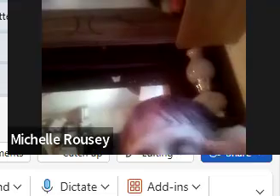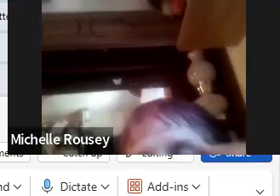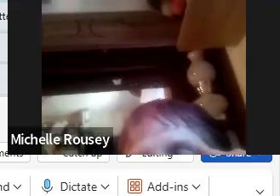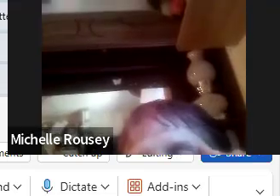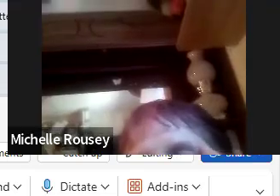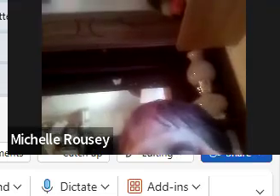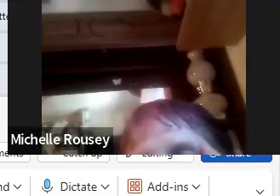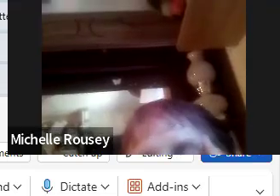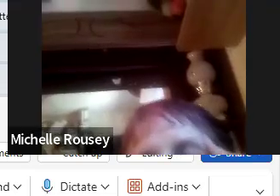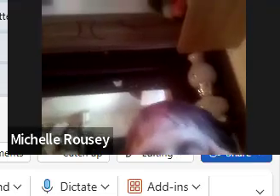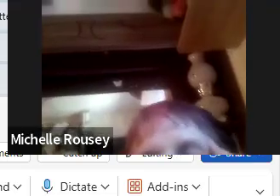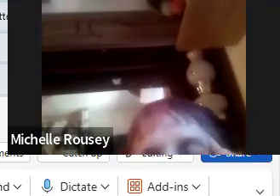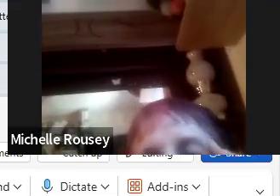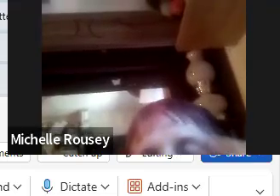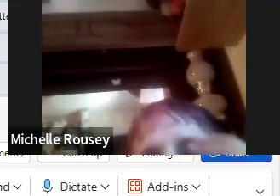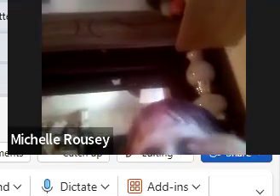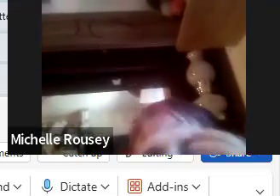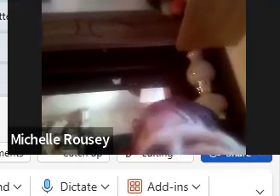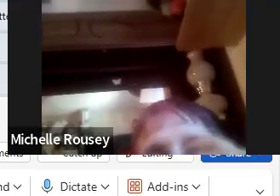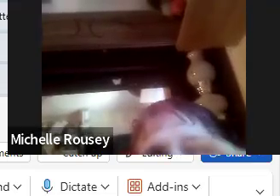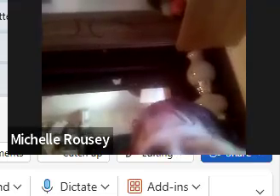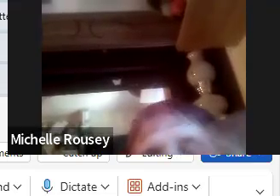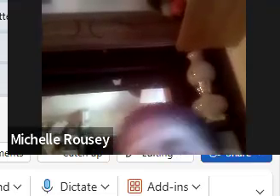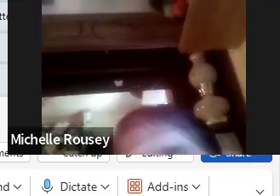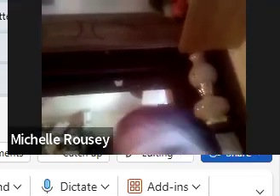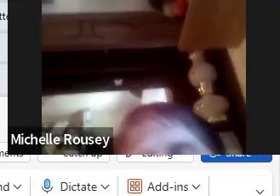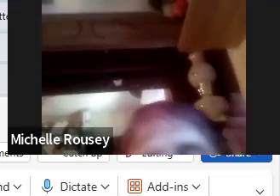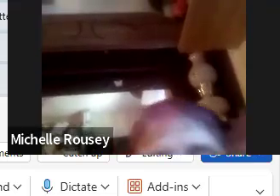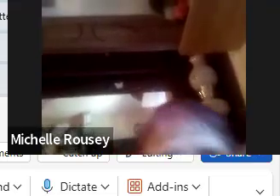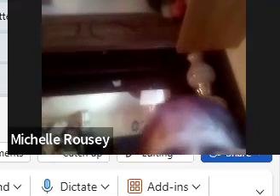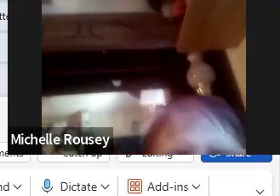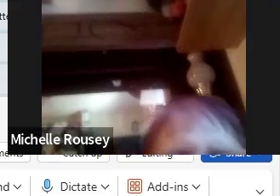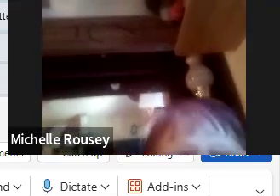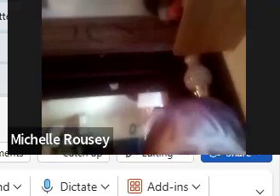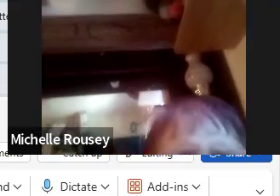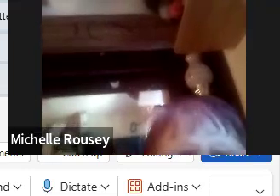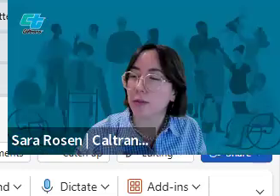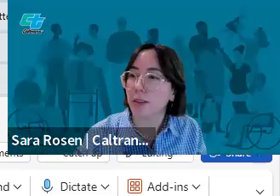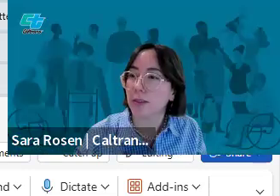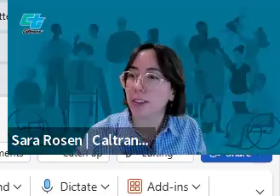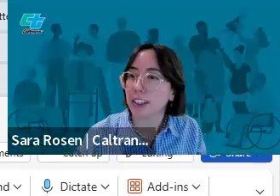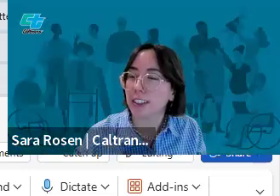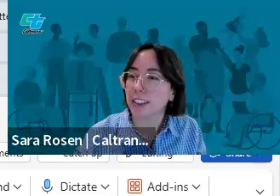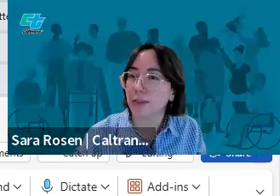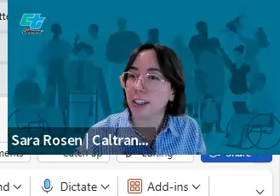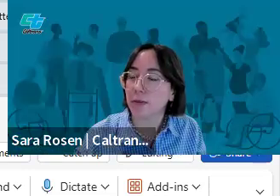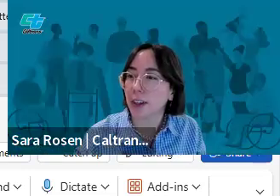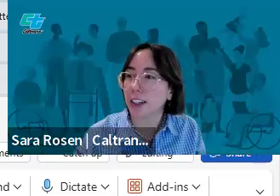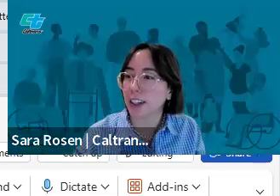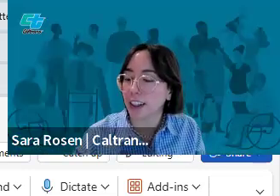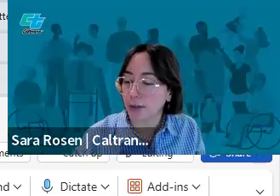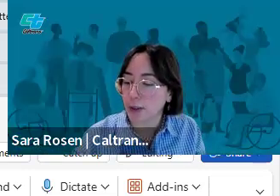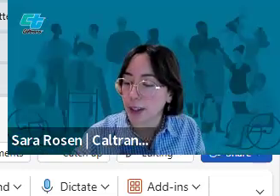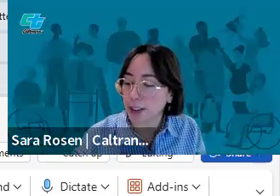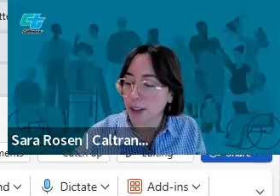So, I don't recall exactly. I'm sorry. No problem. We can see if we can